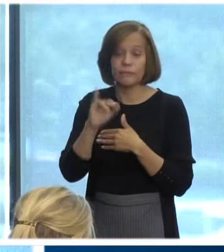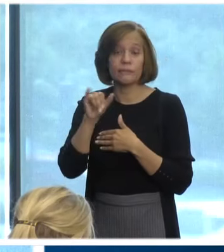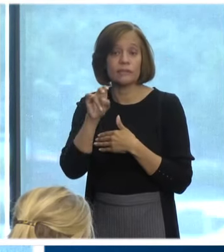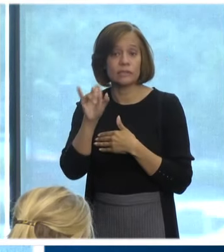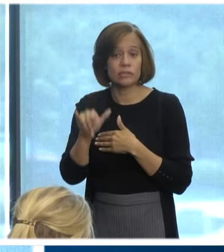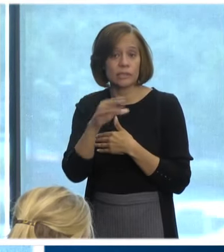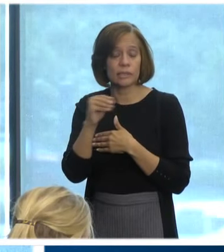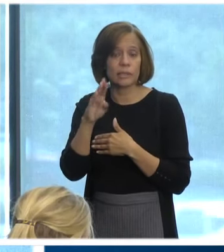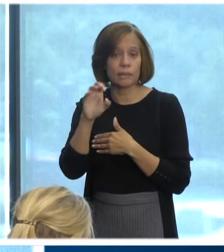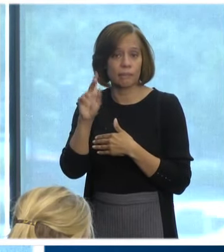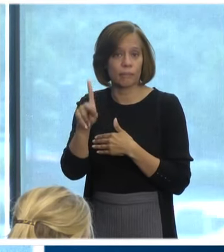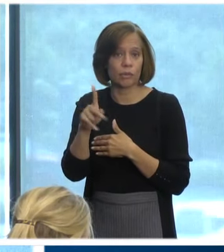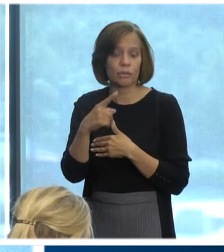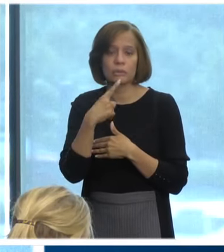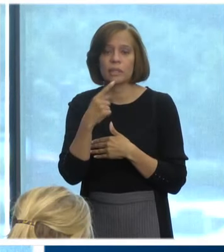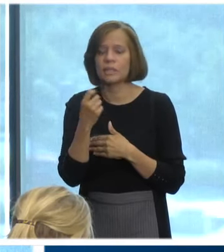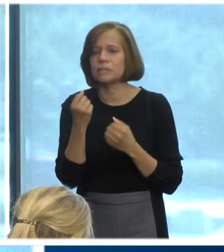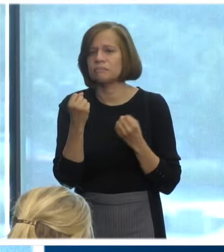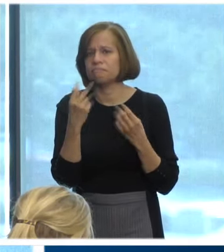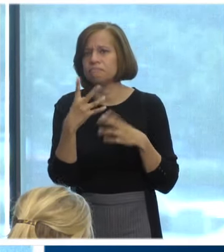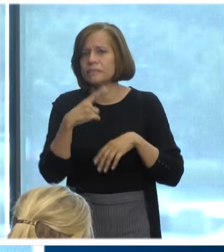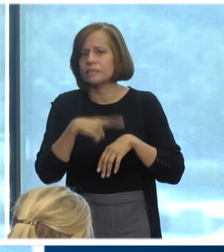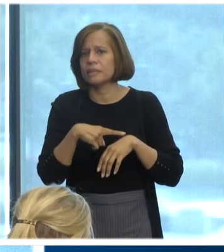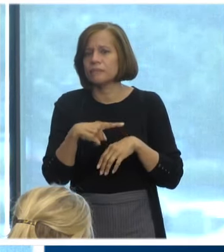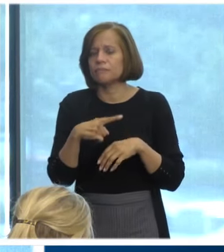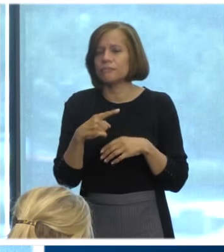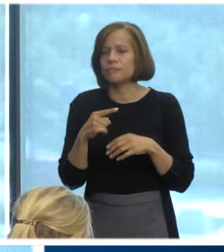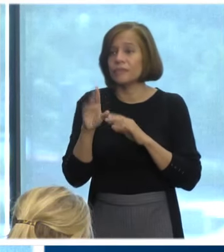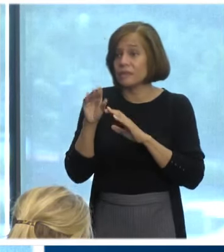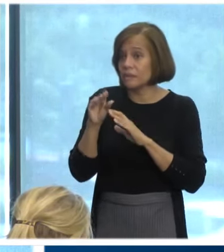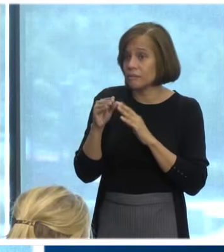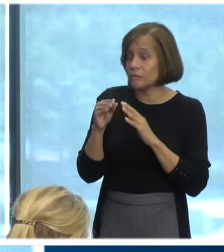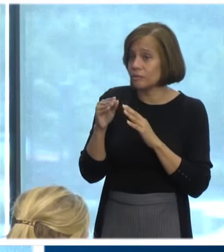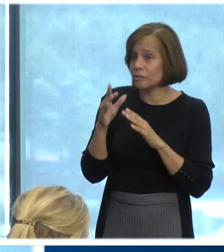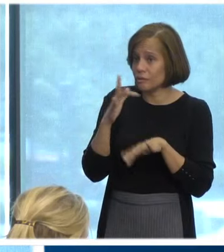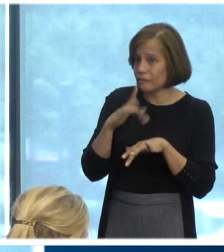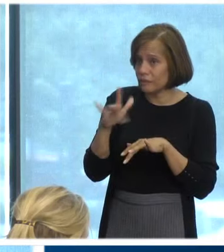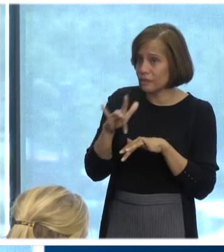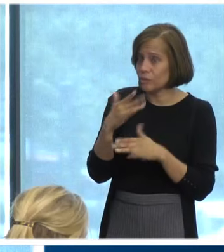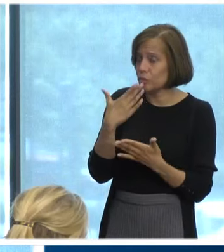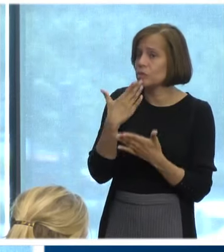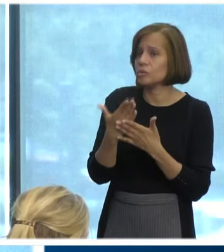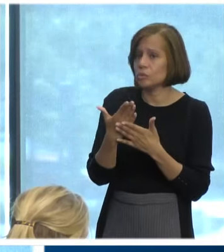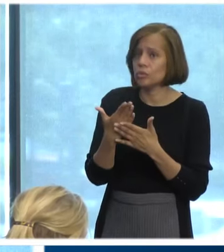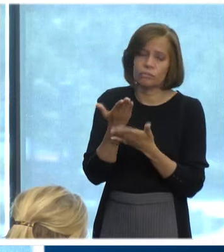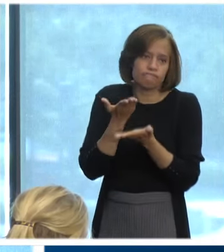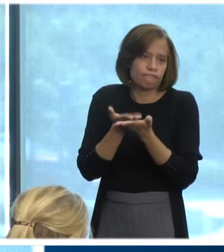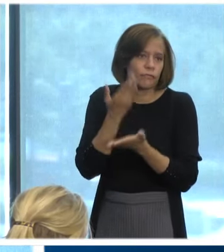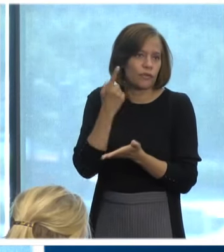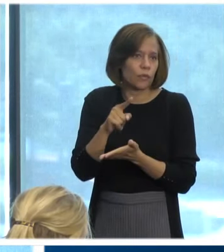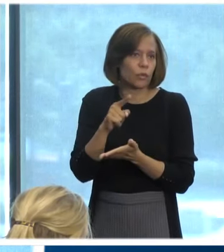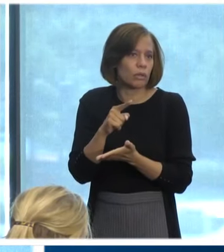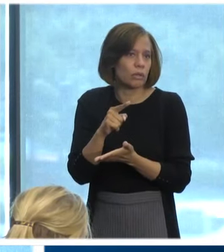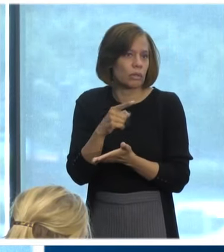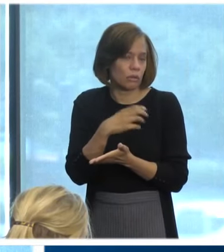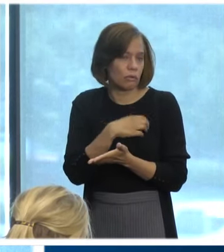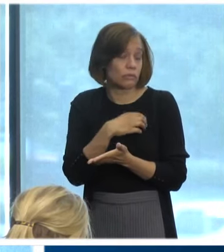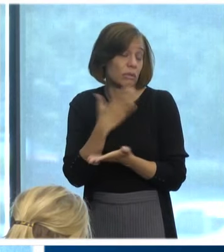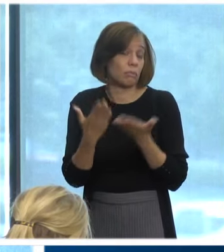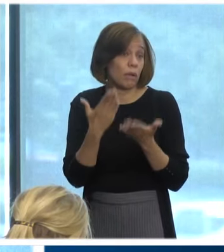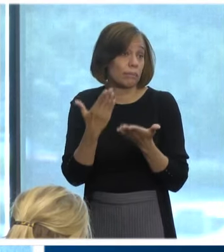mentioned, many times when those cameras are available, that is very good evidence for the officers, and that probably cleared a lot